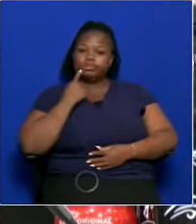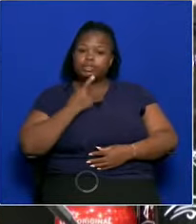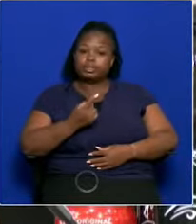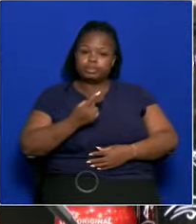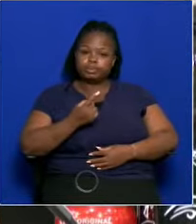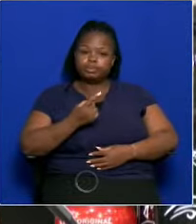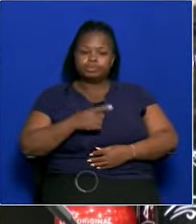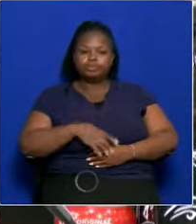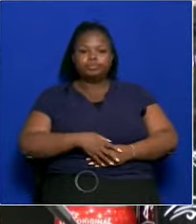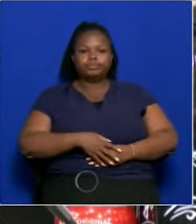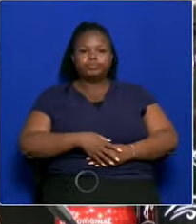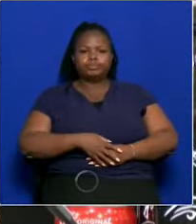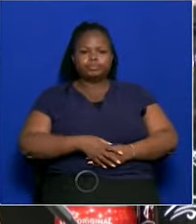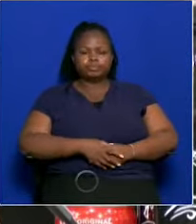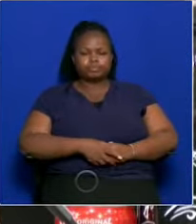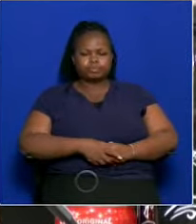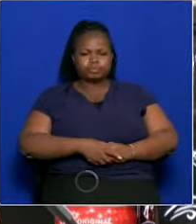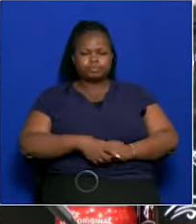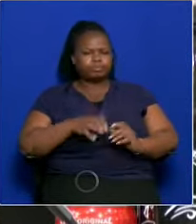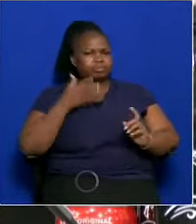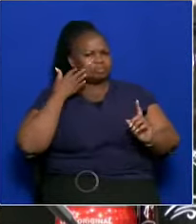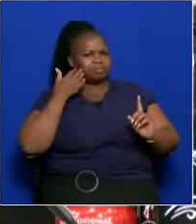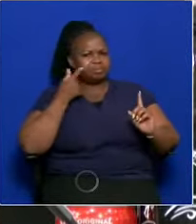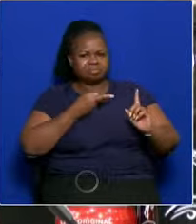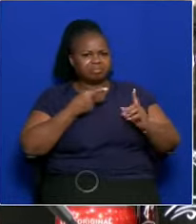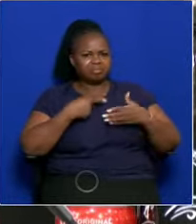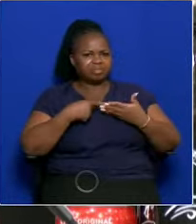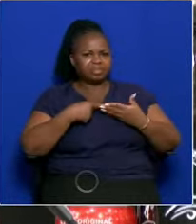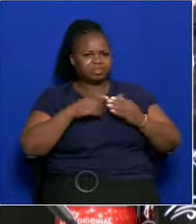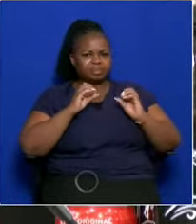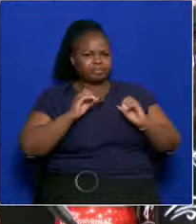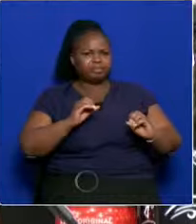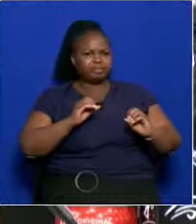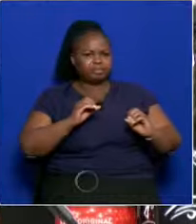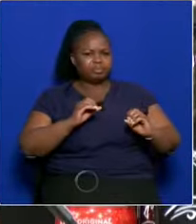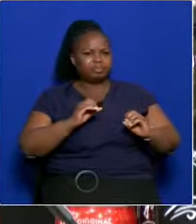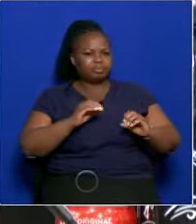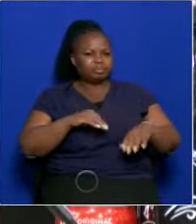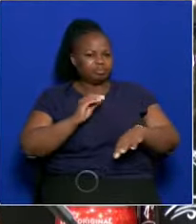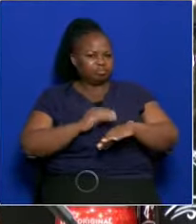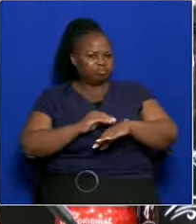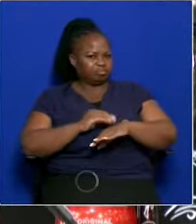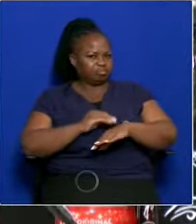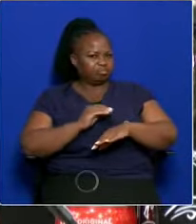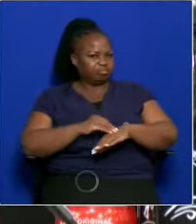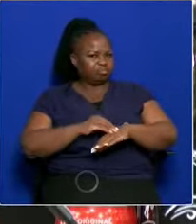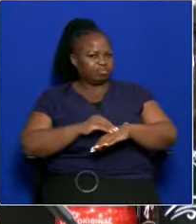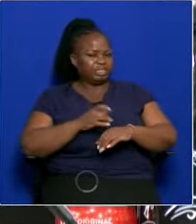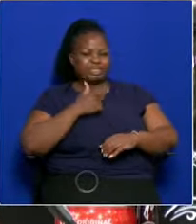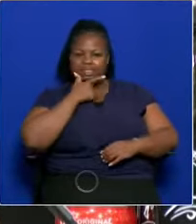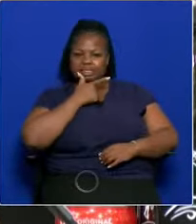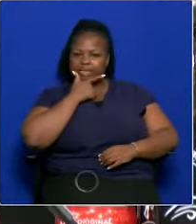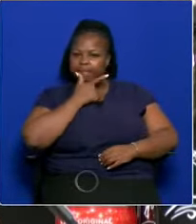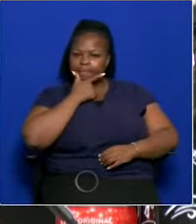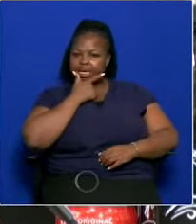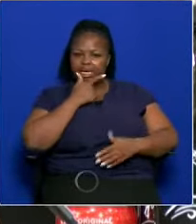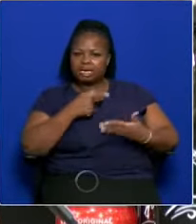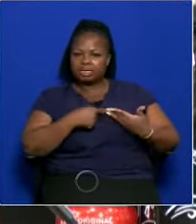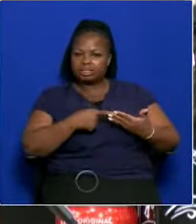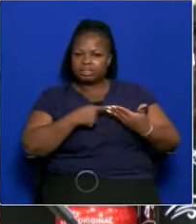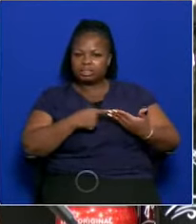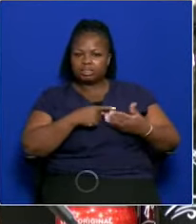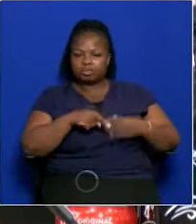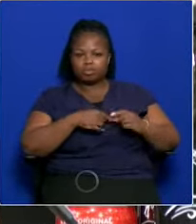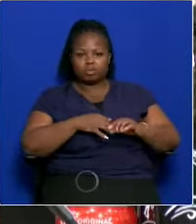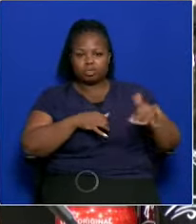Mr. Matlala didn't discuss his troubles with you in December with those two calls,